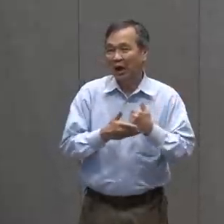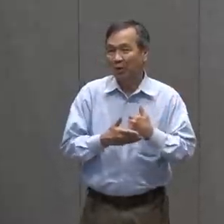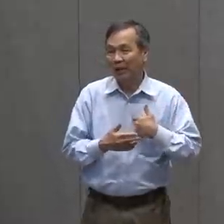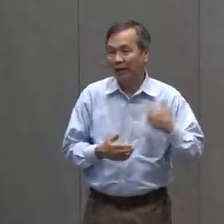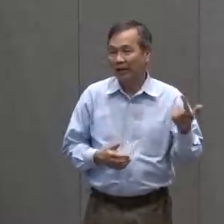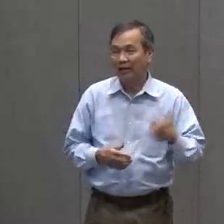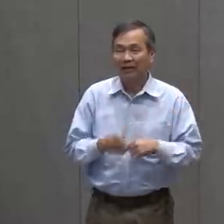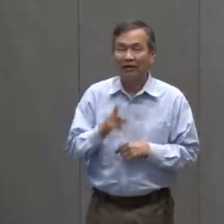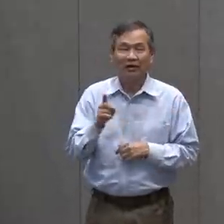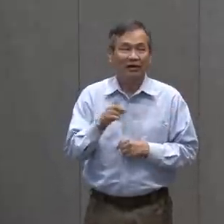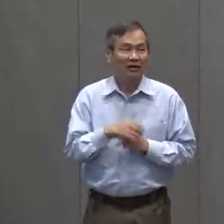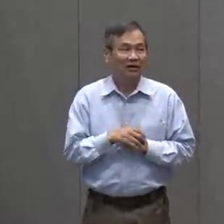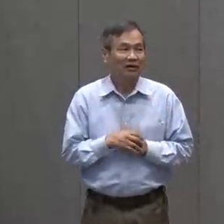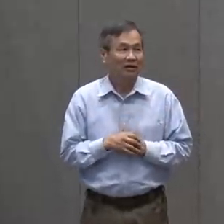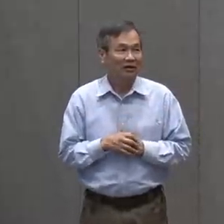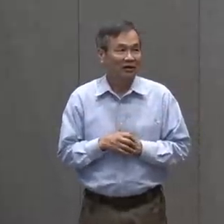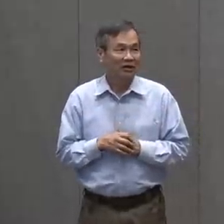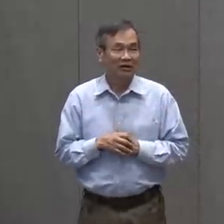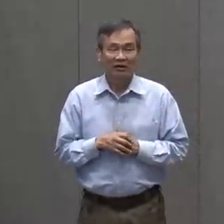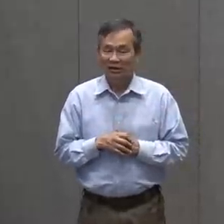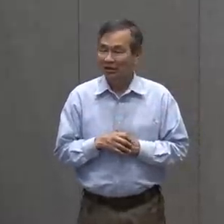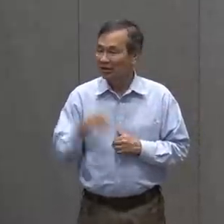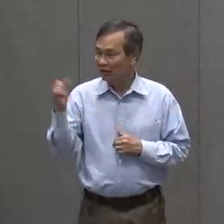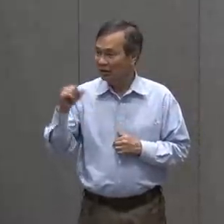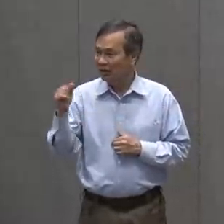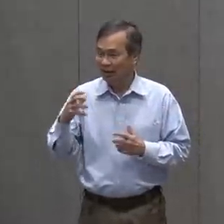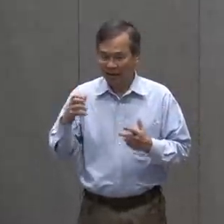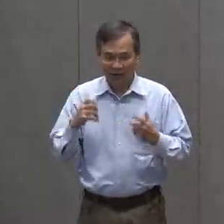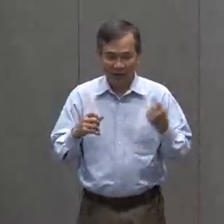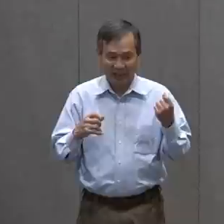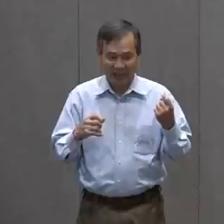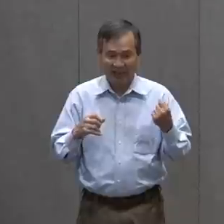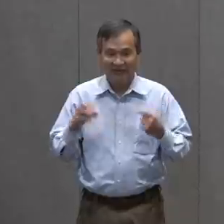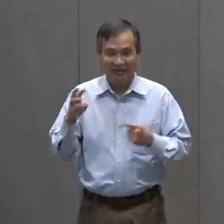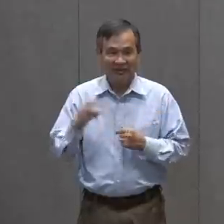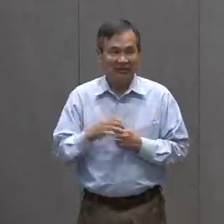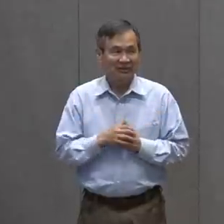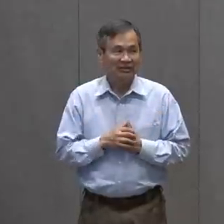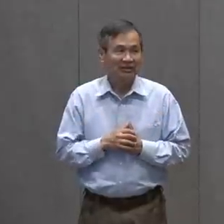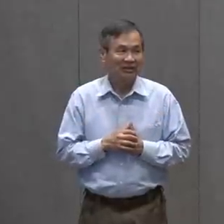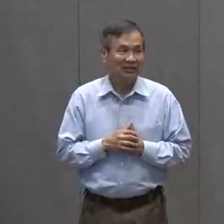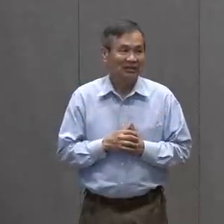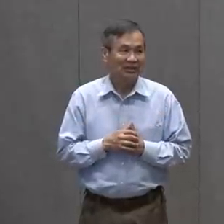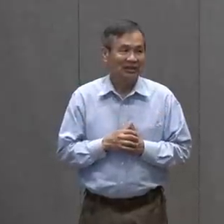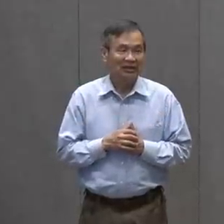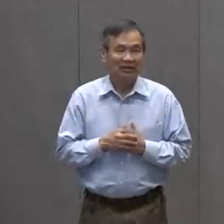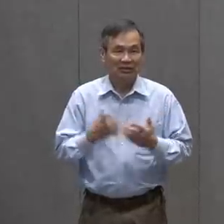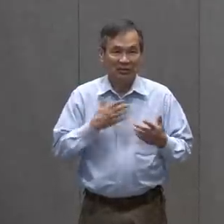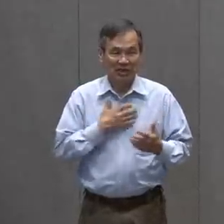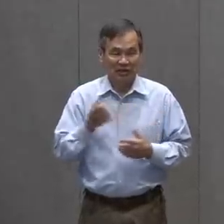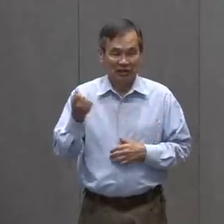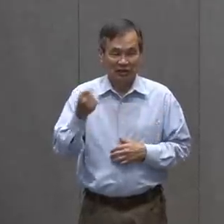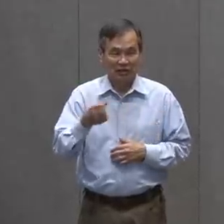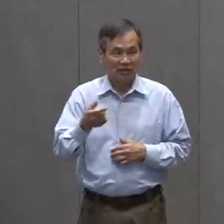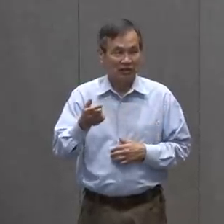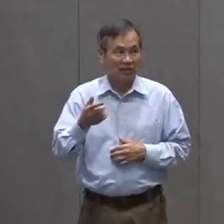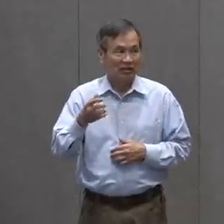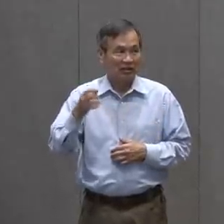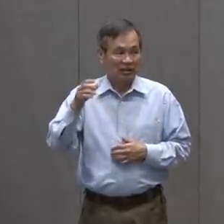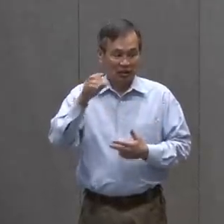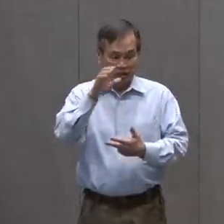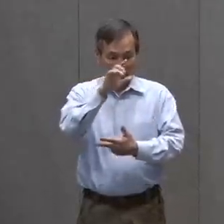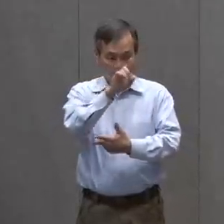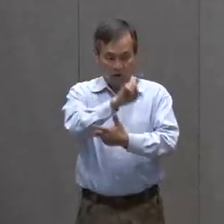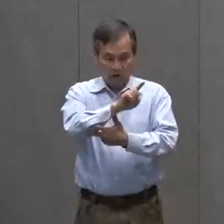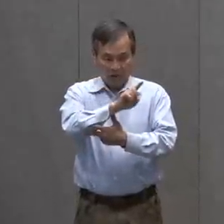it out. I'm trying. I want to get this 11 or this 6. Let's see. Maybe I can get both. Okay, I have